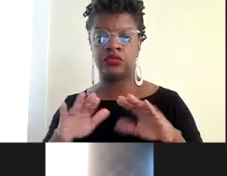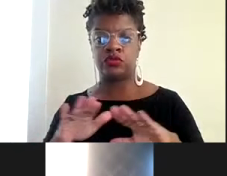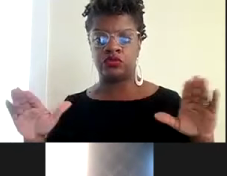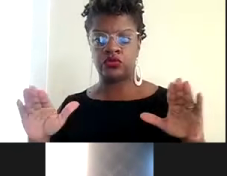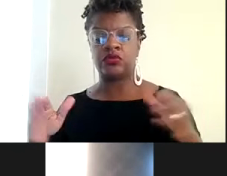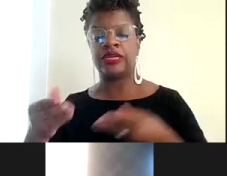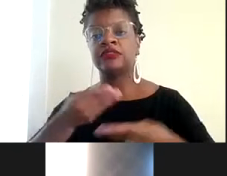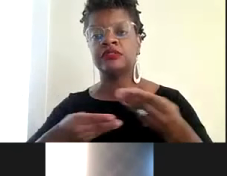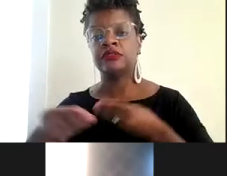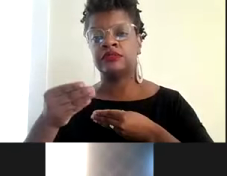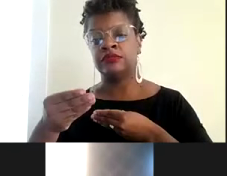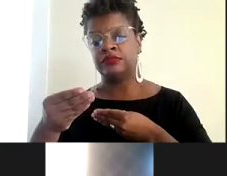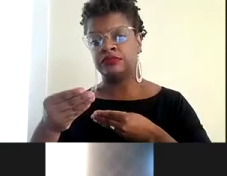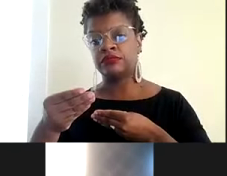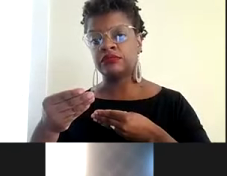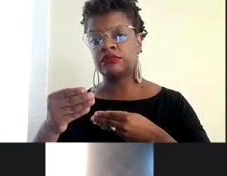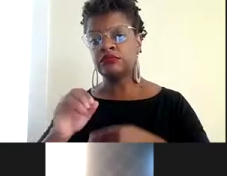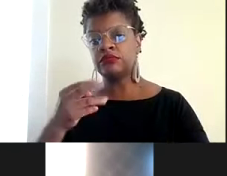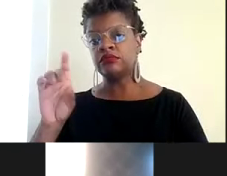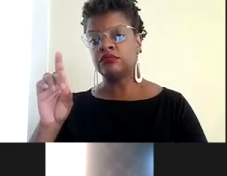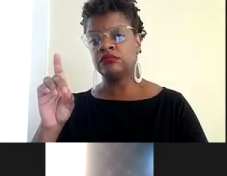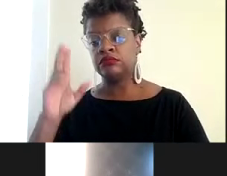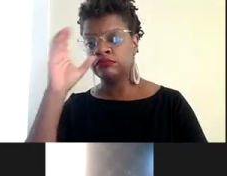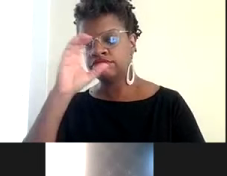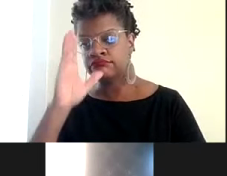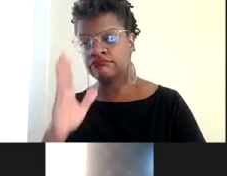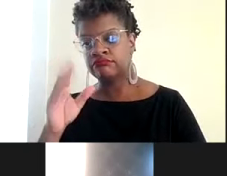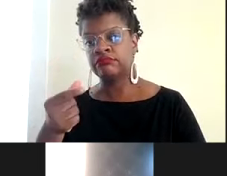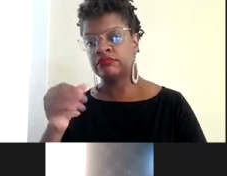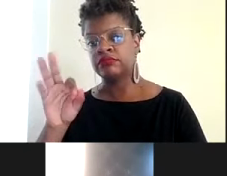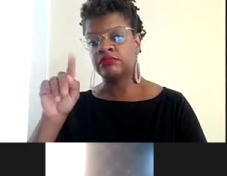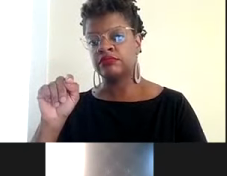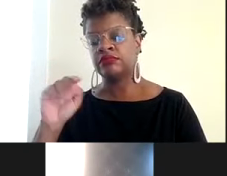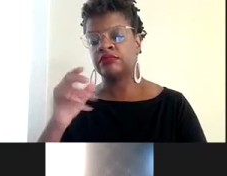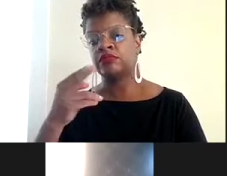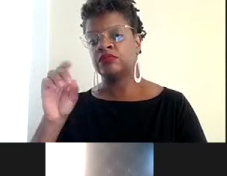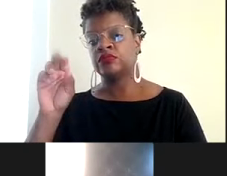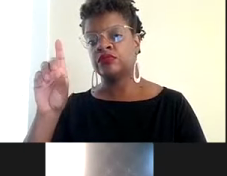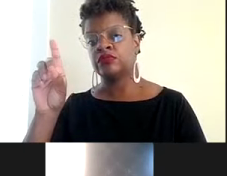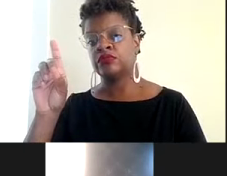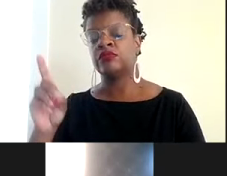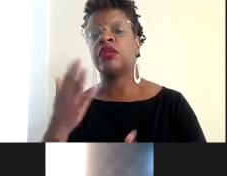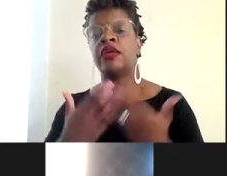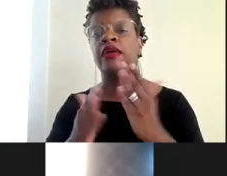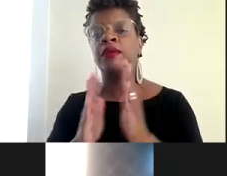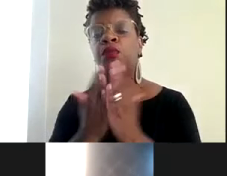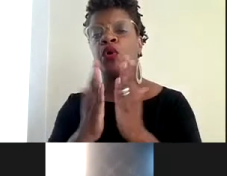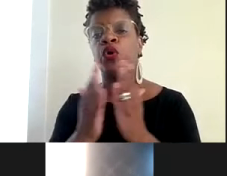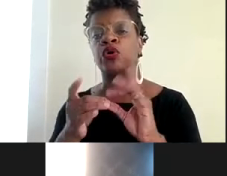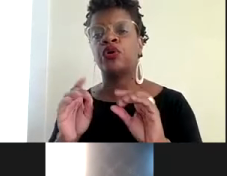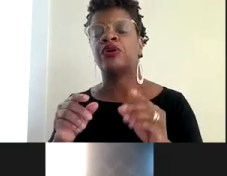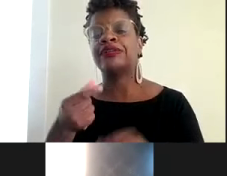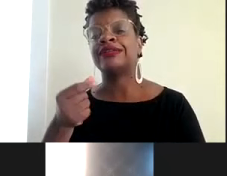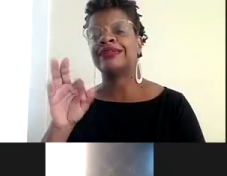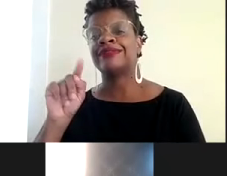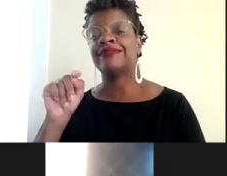Exchange, Childhood Explorer, Gifted Child Today, Handbook on Gifted Education, Psychology Forum,